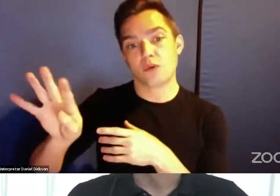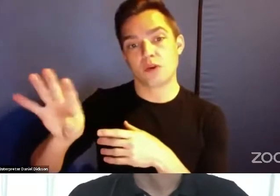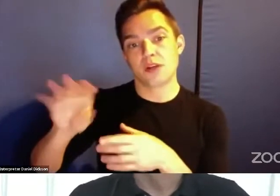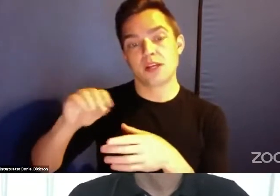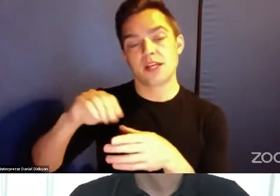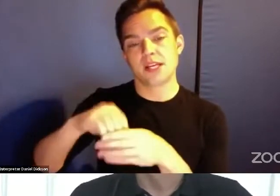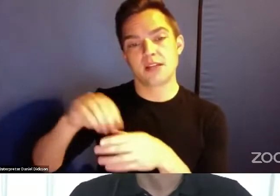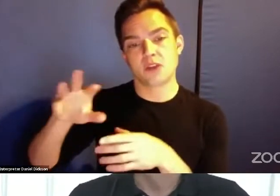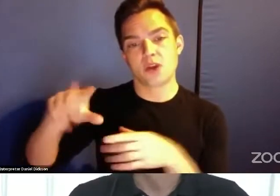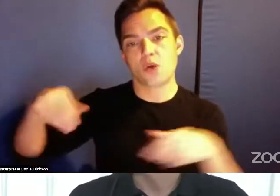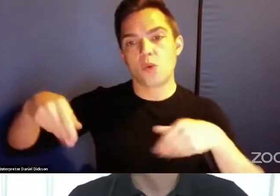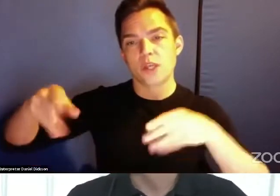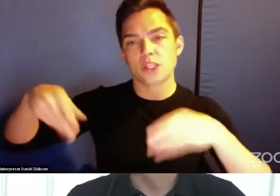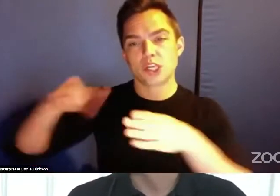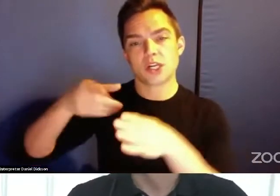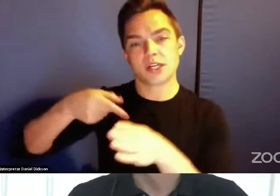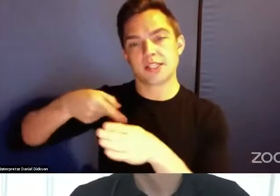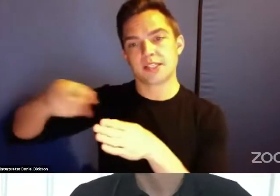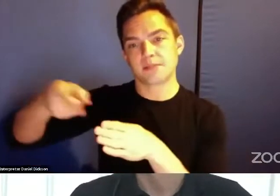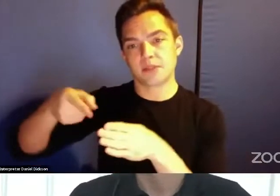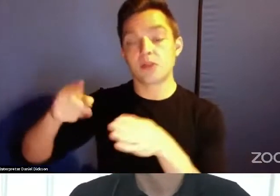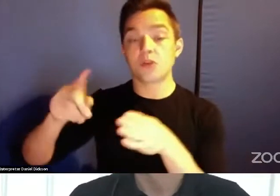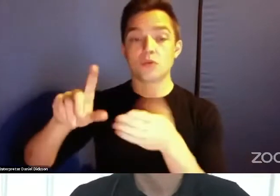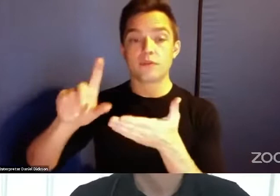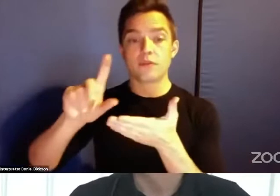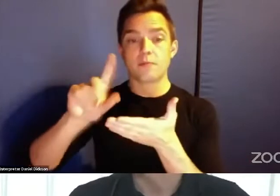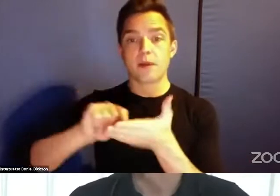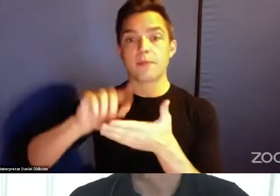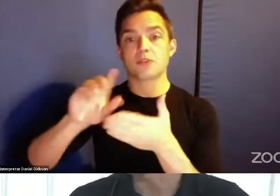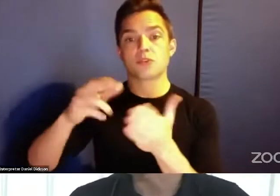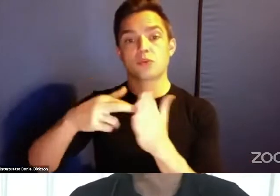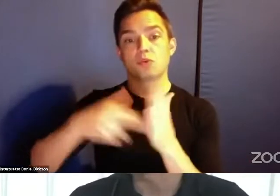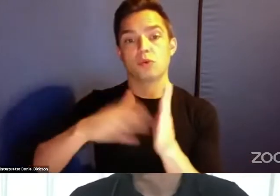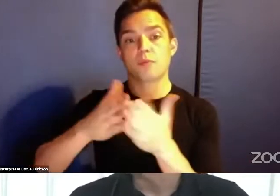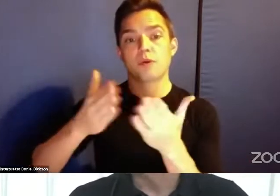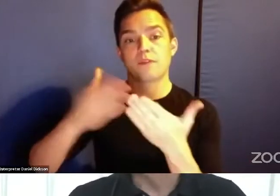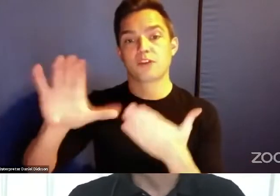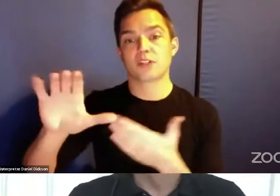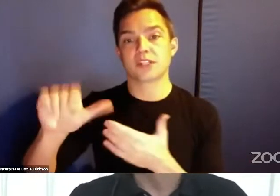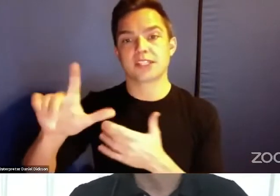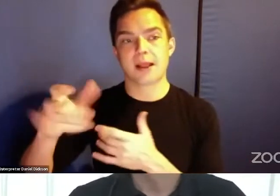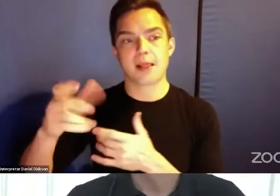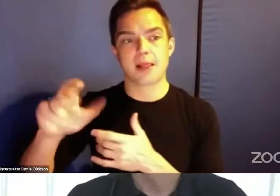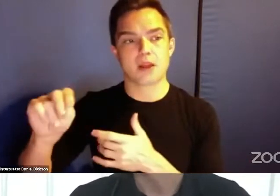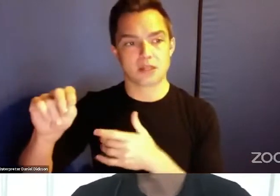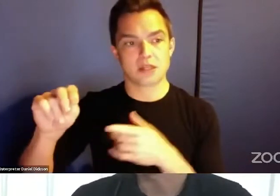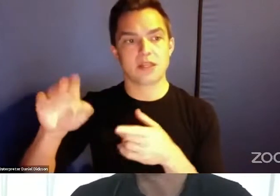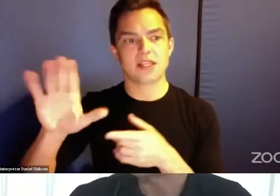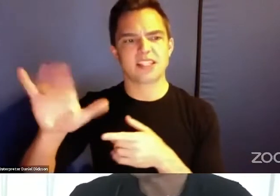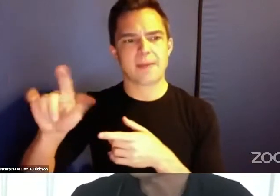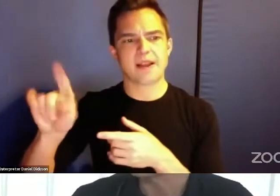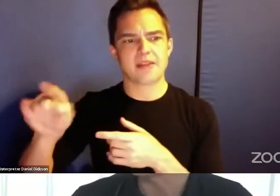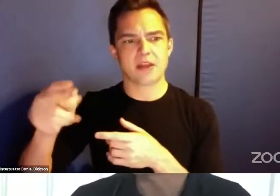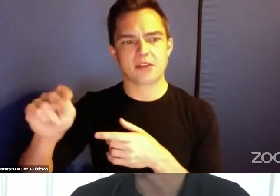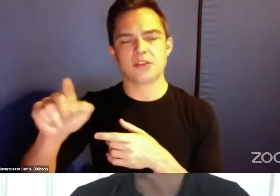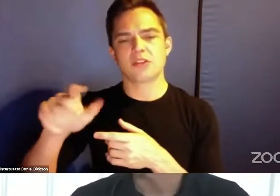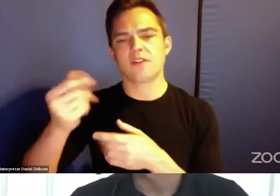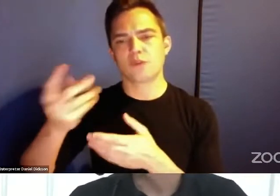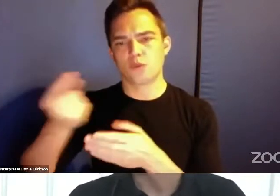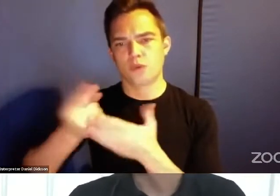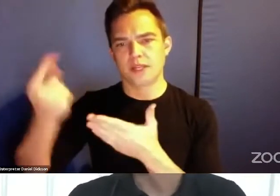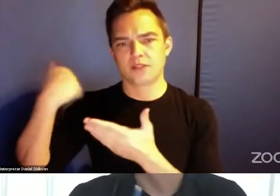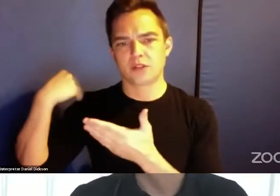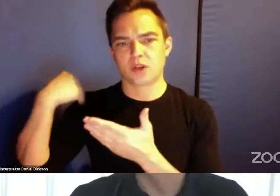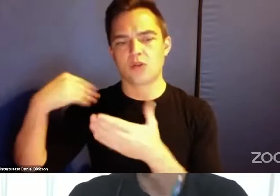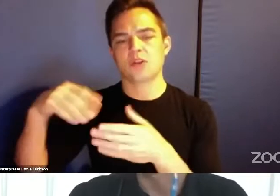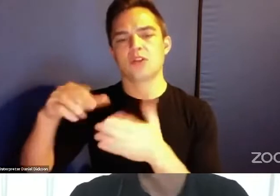published the full rules book for CYBATHLON 2024 a couple of weeks ago. There we have 10 tasks for the wheelchair discipline.